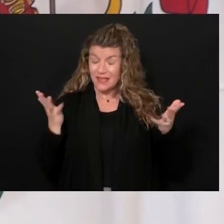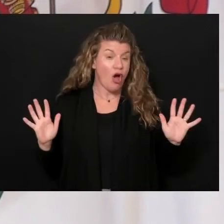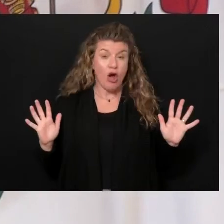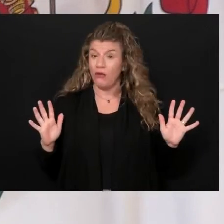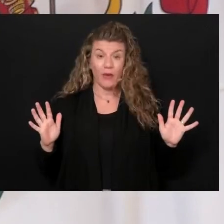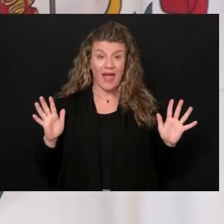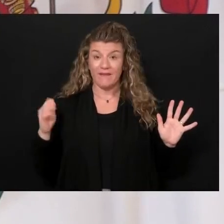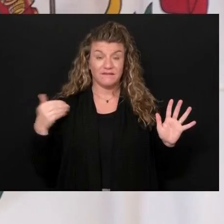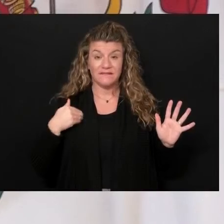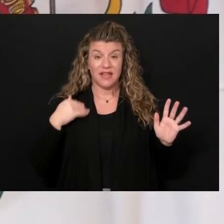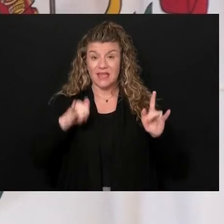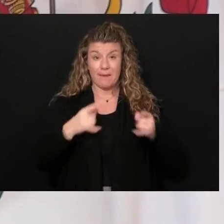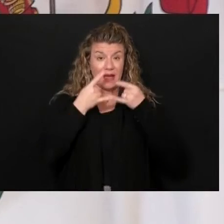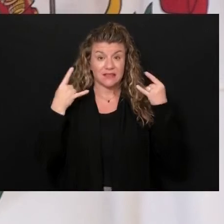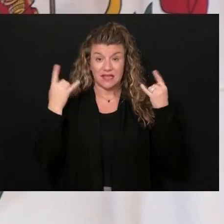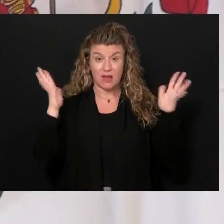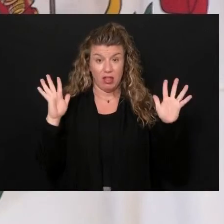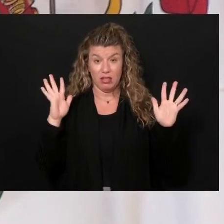got.